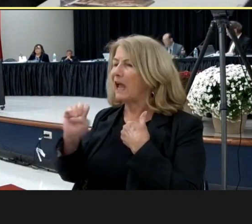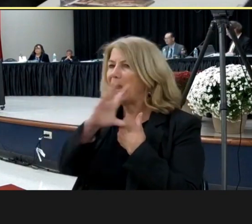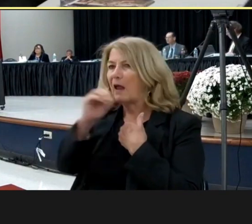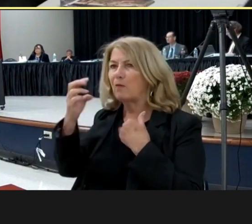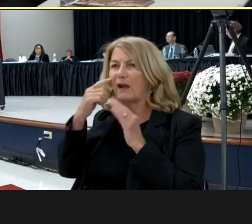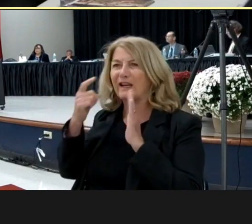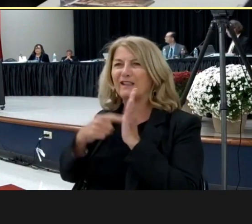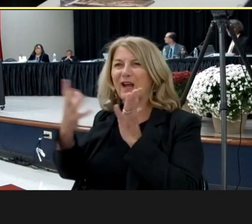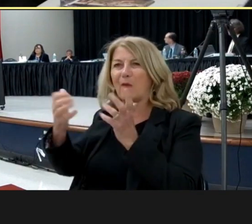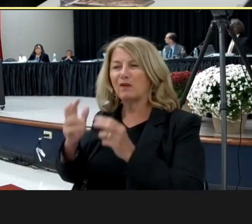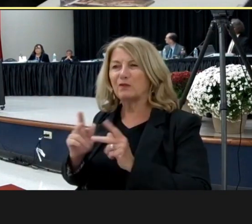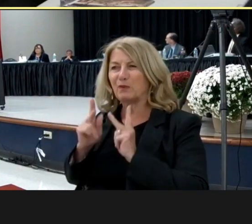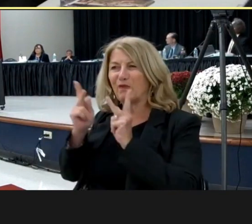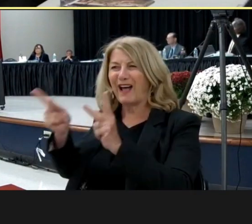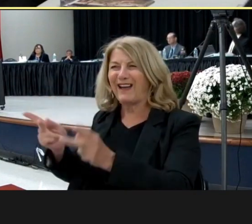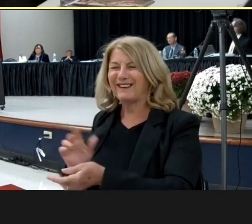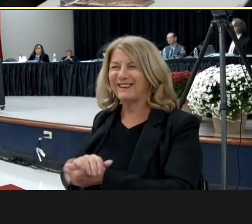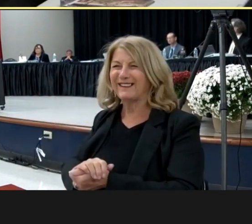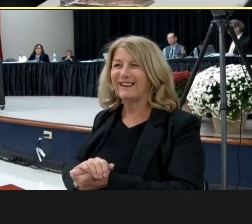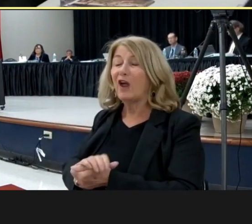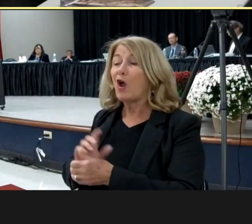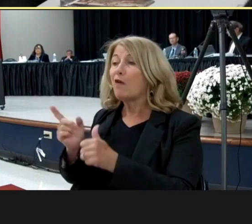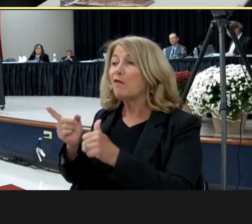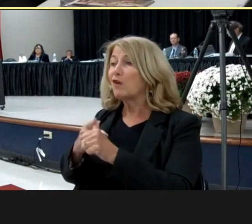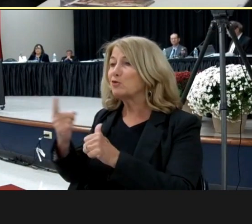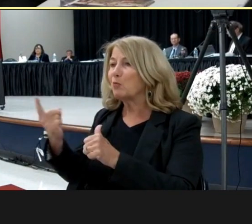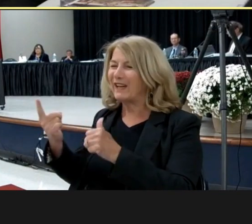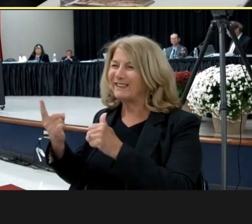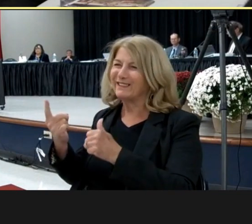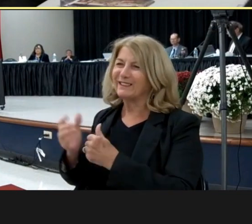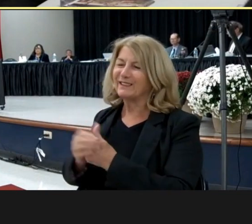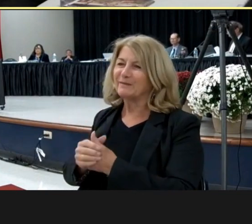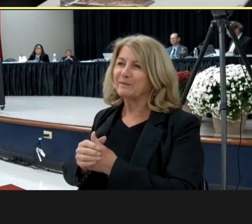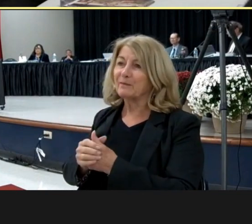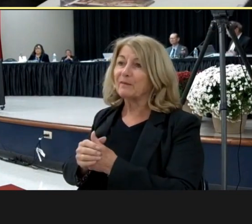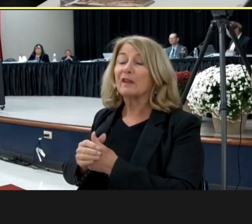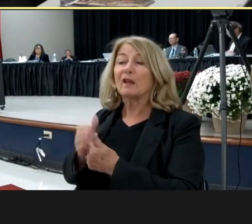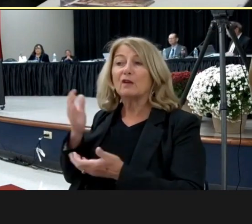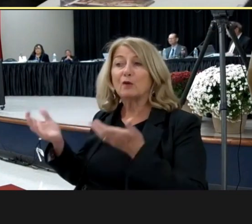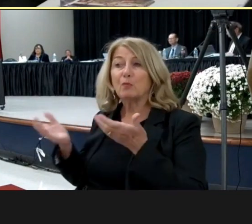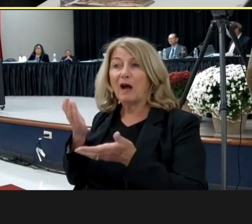provide. The first one, you might